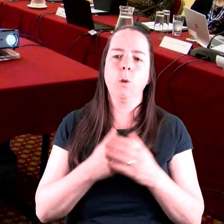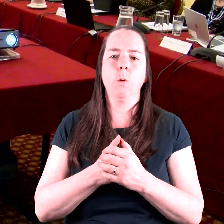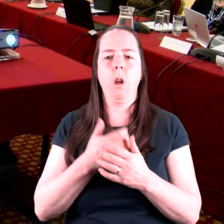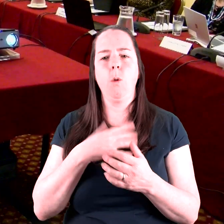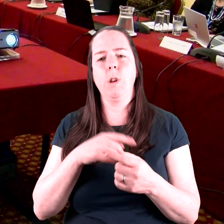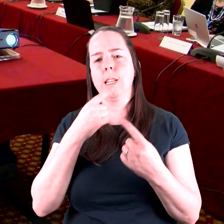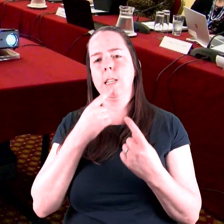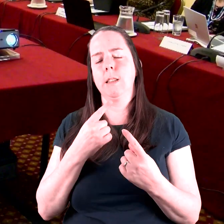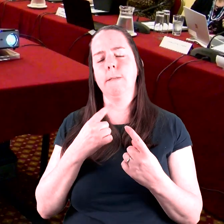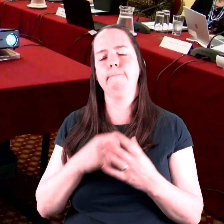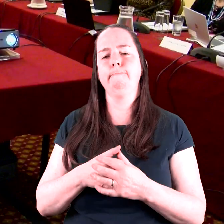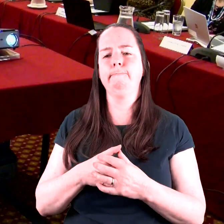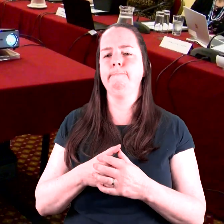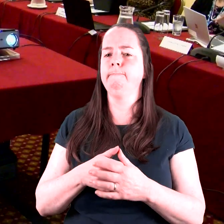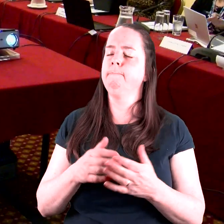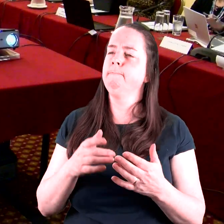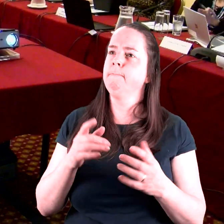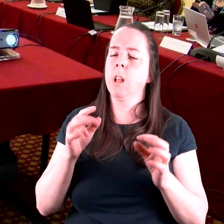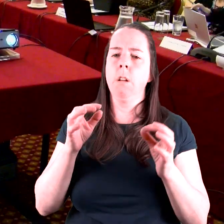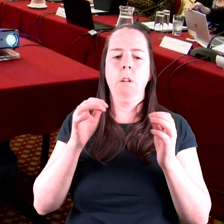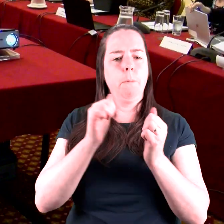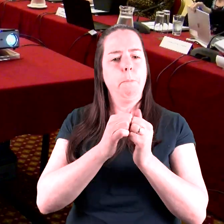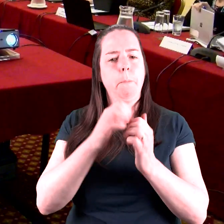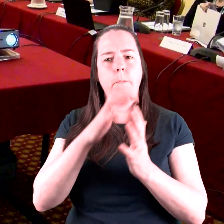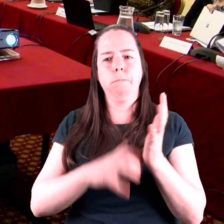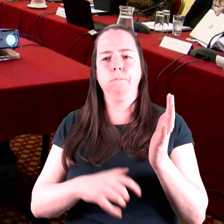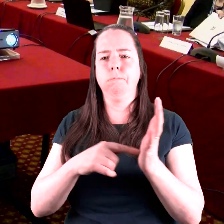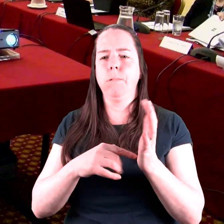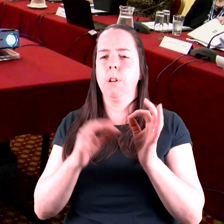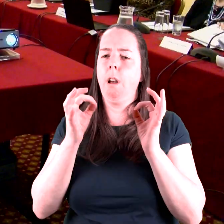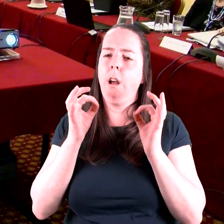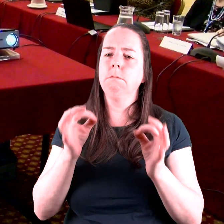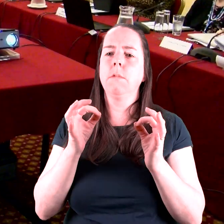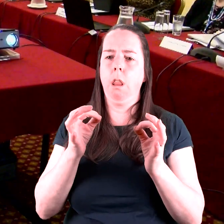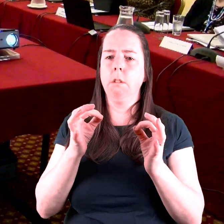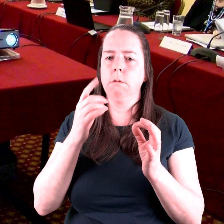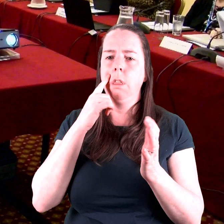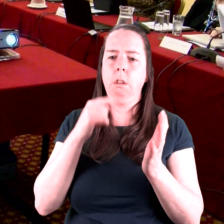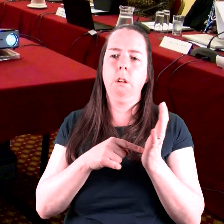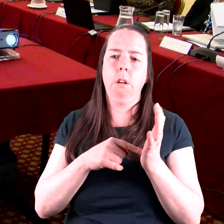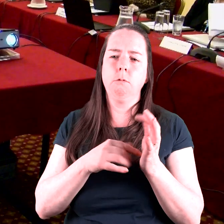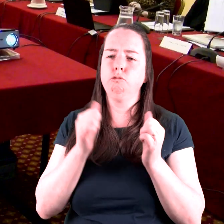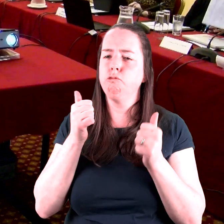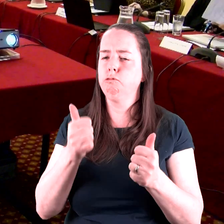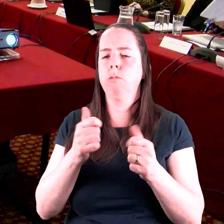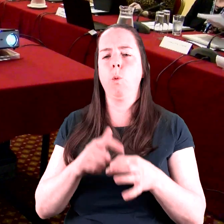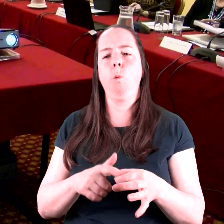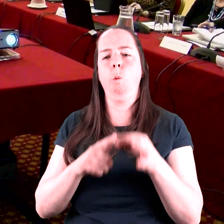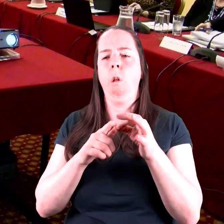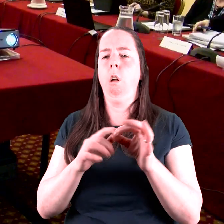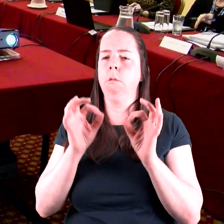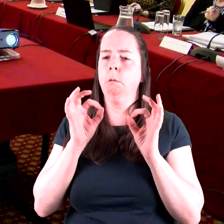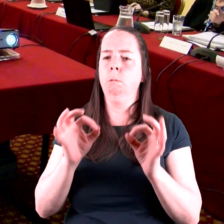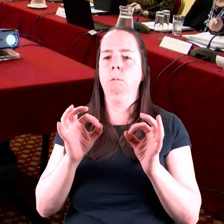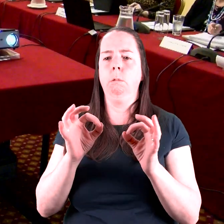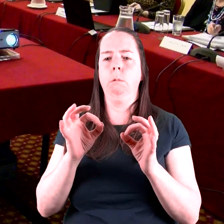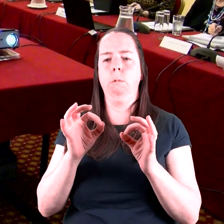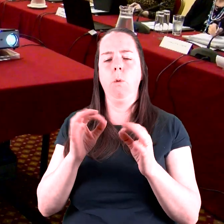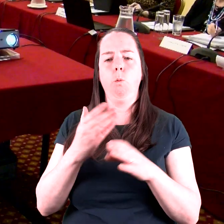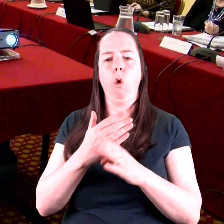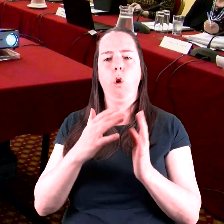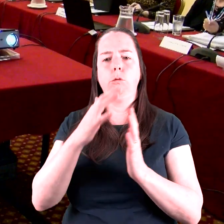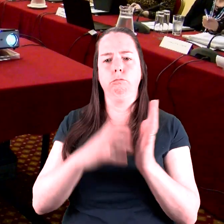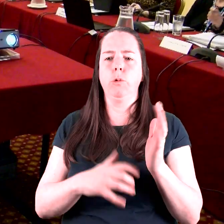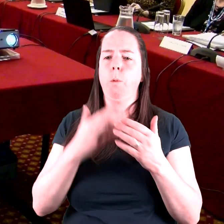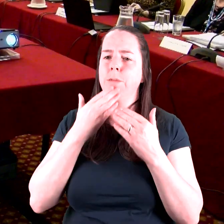Thank you very much indeed. I do want to start by saying what an excellent document I think this is, and I think it's a really, really good quality piece